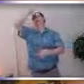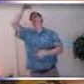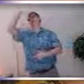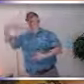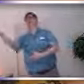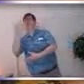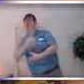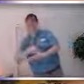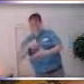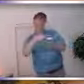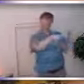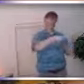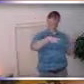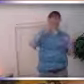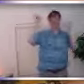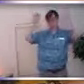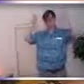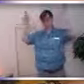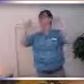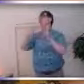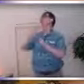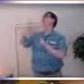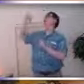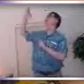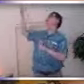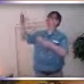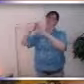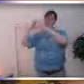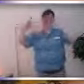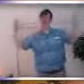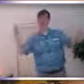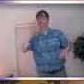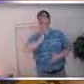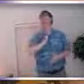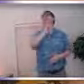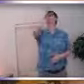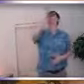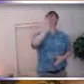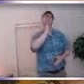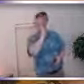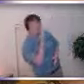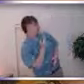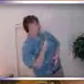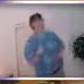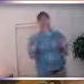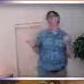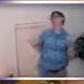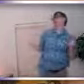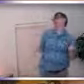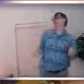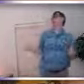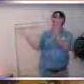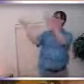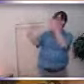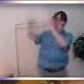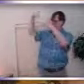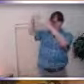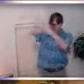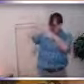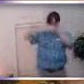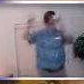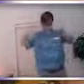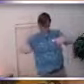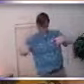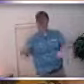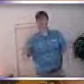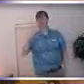in this wonderful heaven space, and we were God beings, and we wanted to come down here, and the